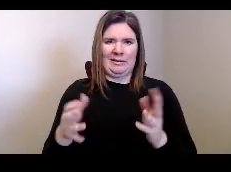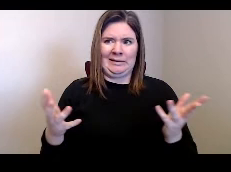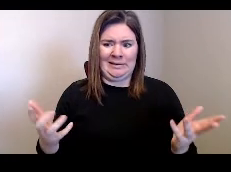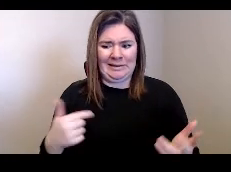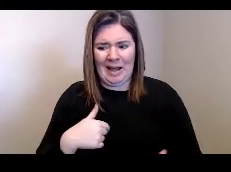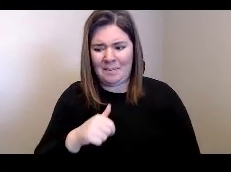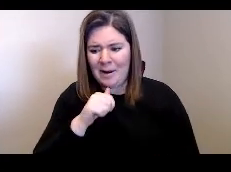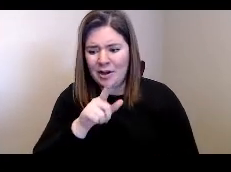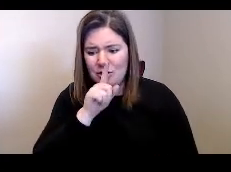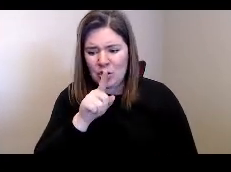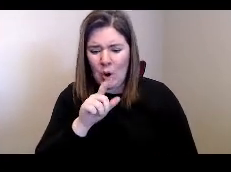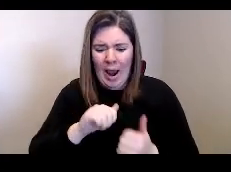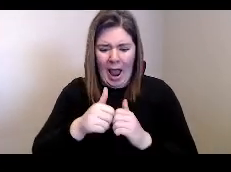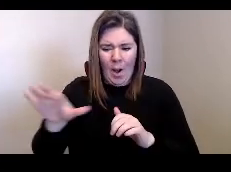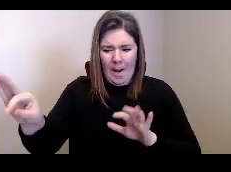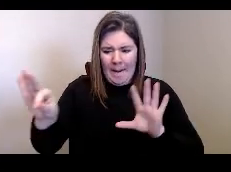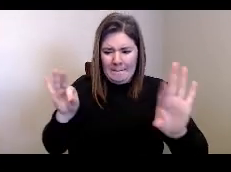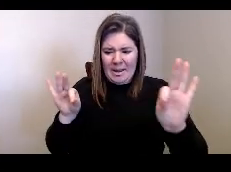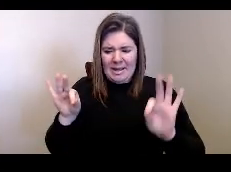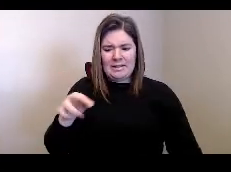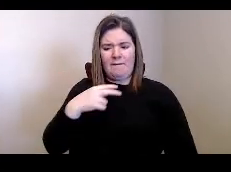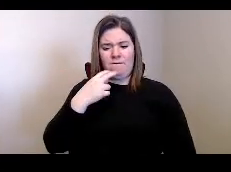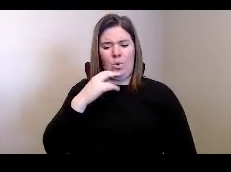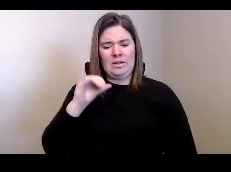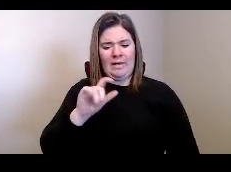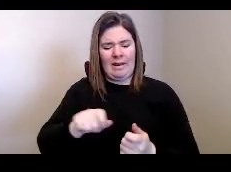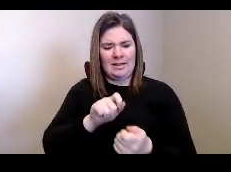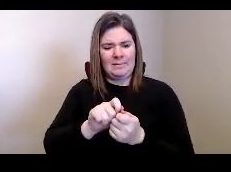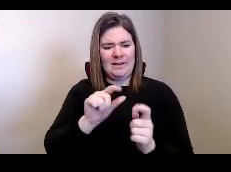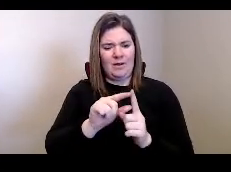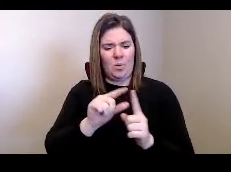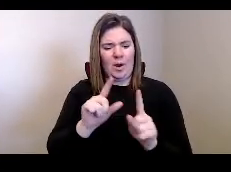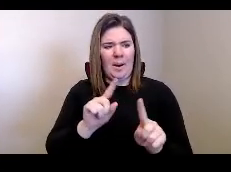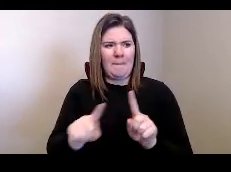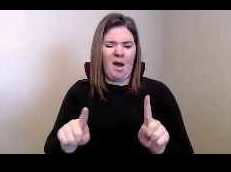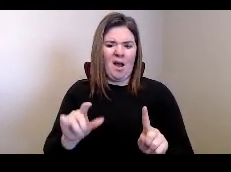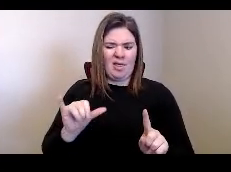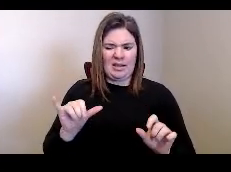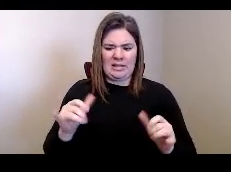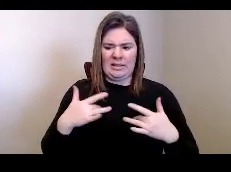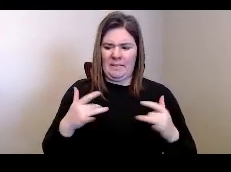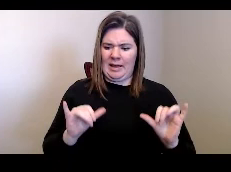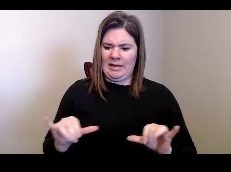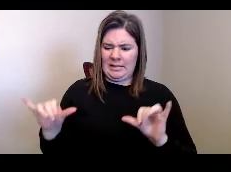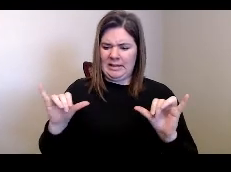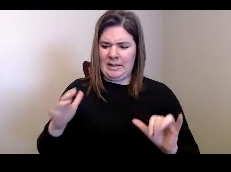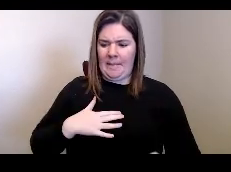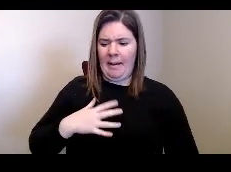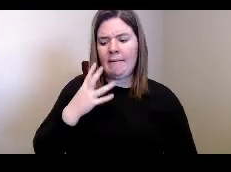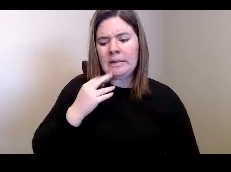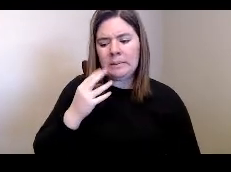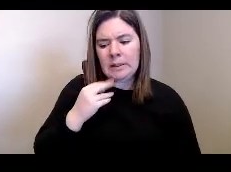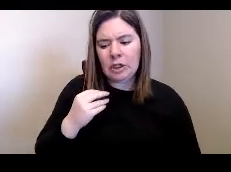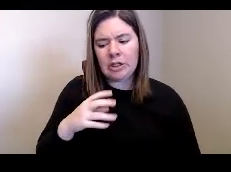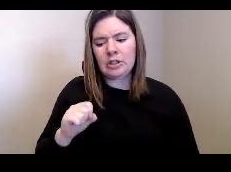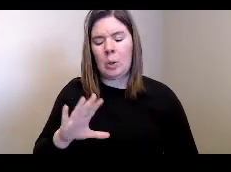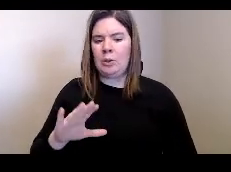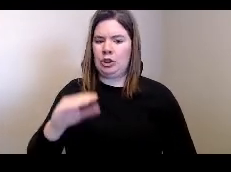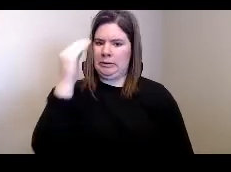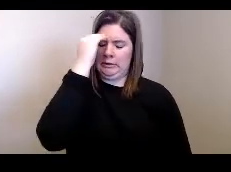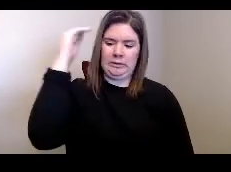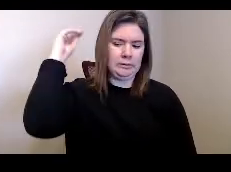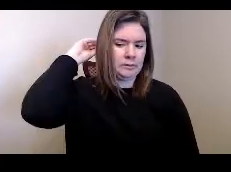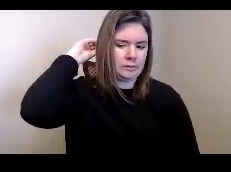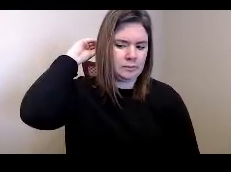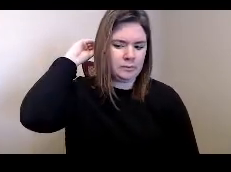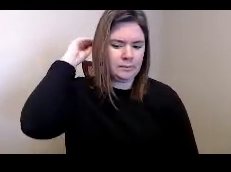picks one over the other, but it has been consistent in my experience with them. So it's definitely something to be aware for,